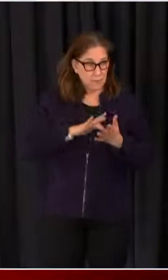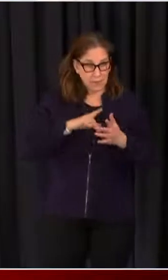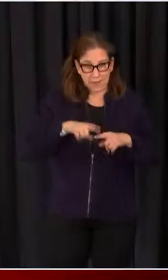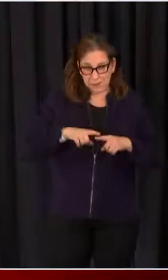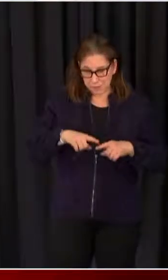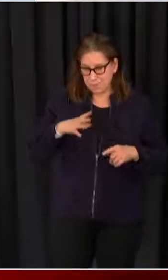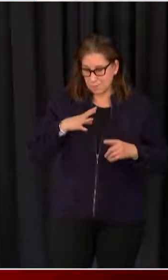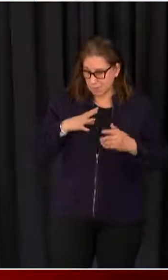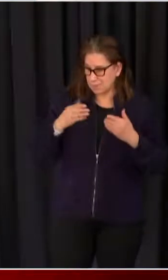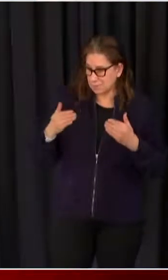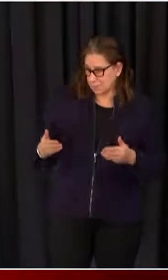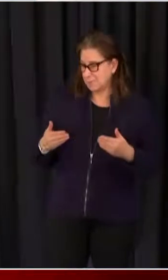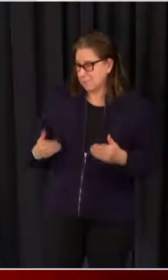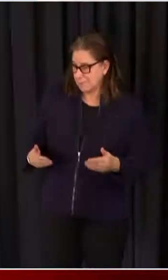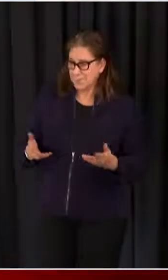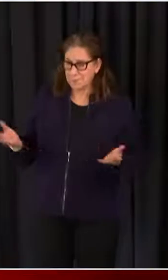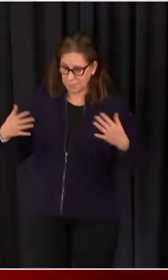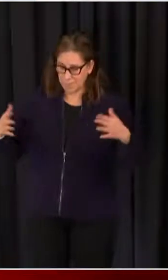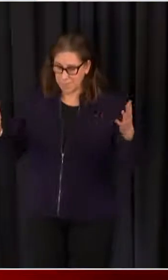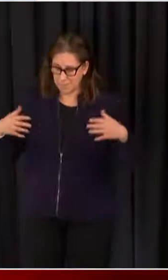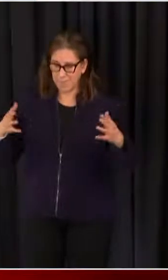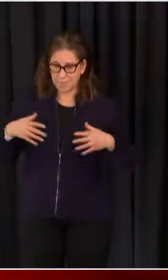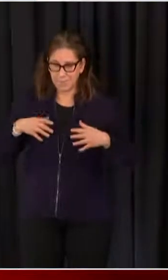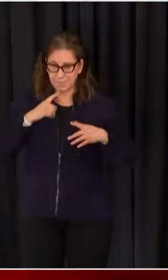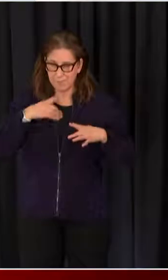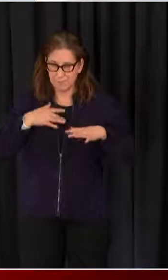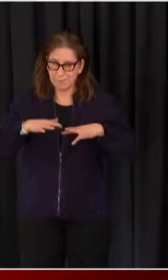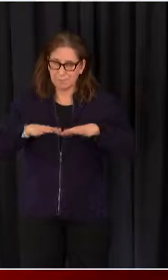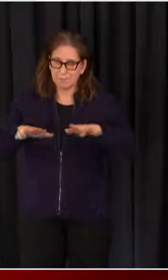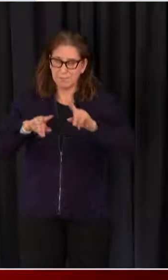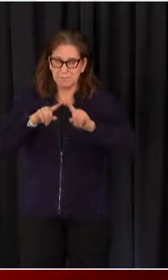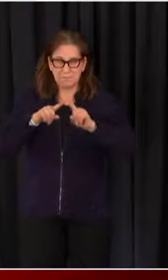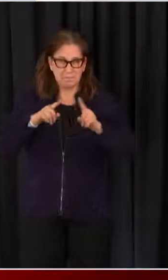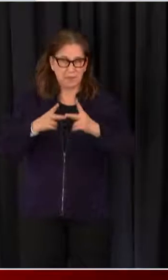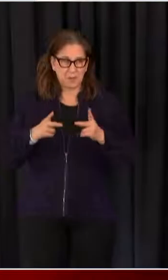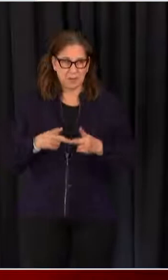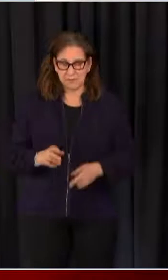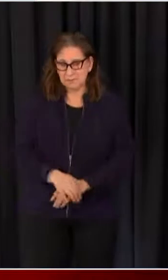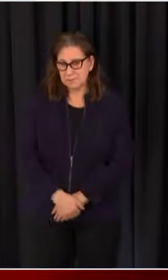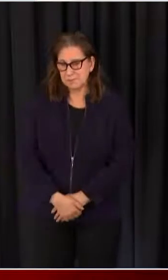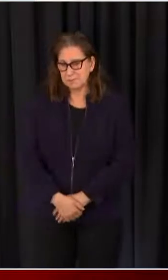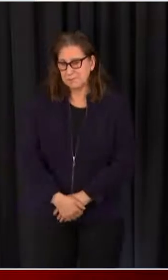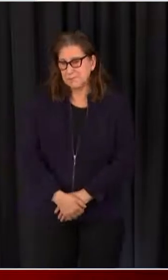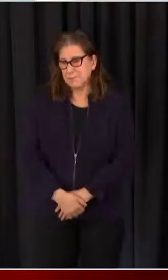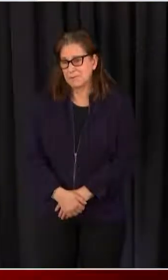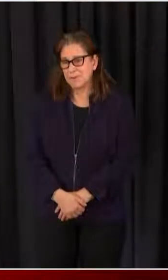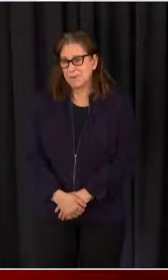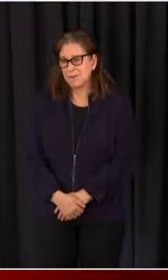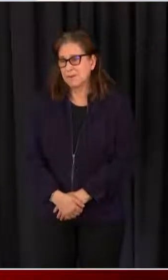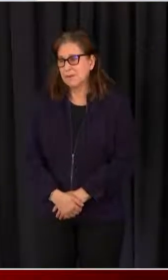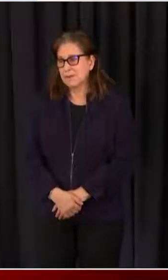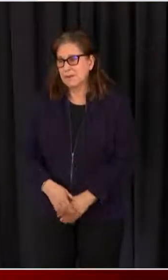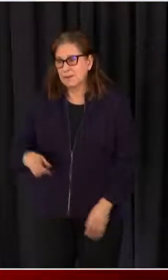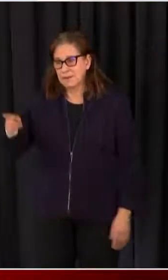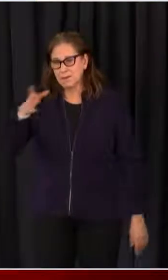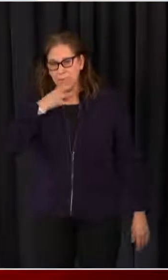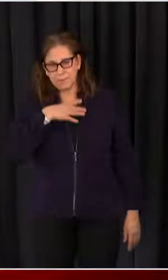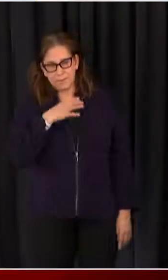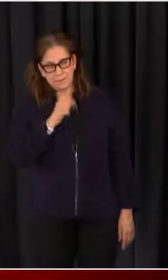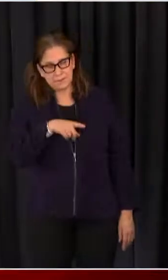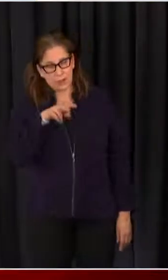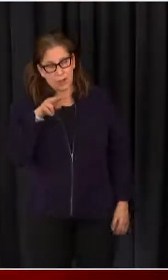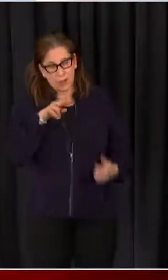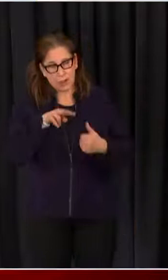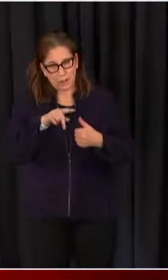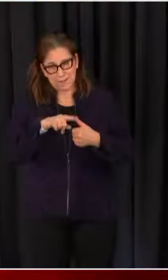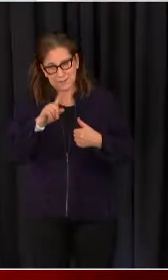context in terms of what we're thinking. So you're right. So what I'm hearing you say is you're looking at zip code, age, medical